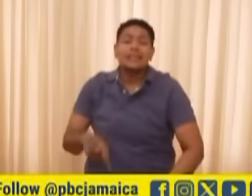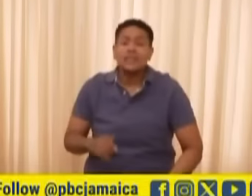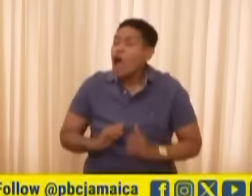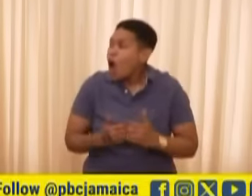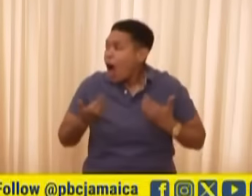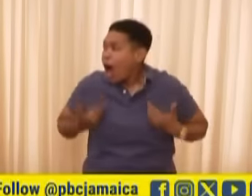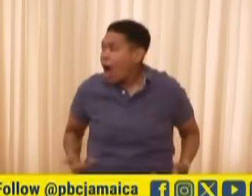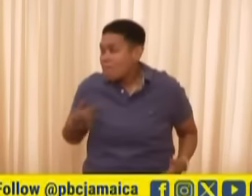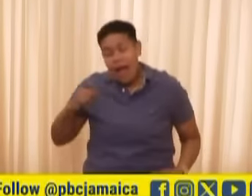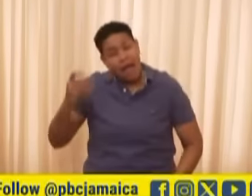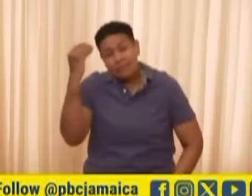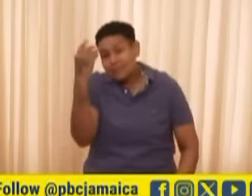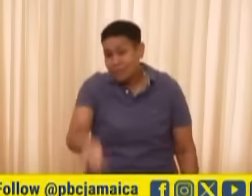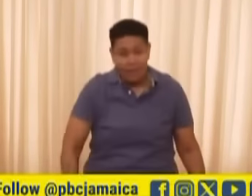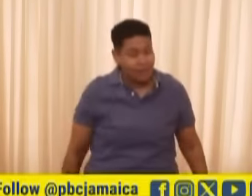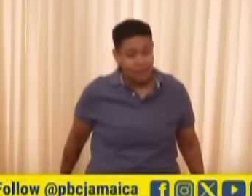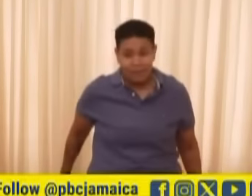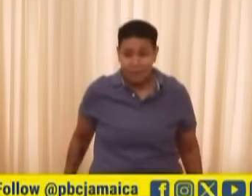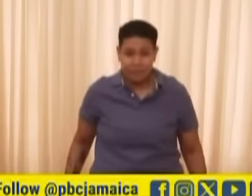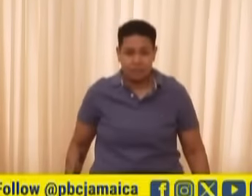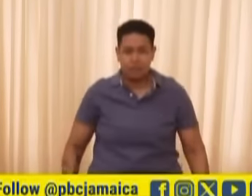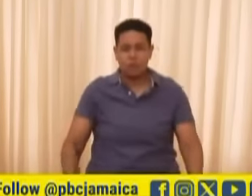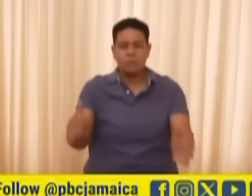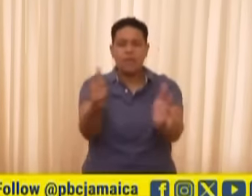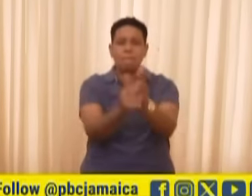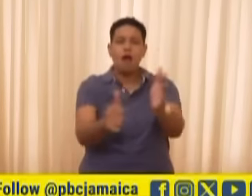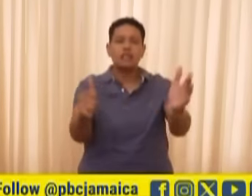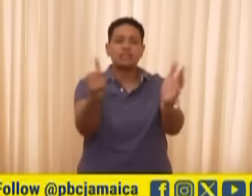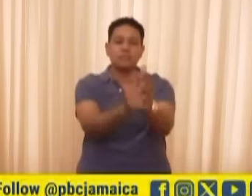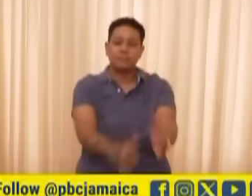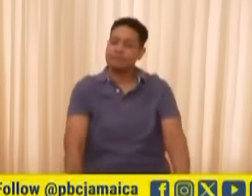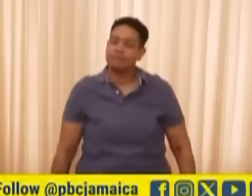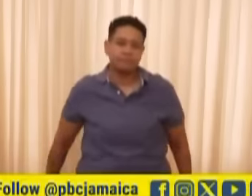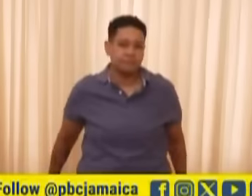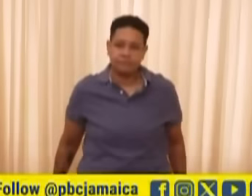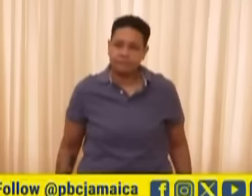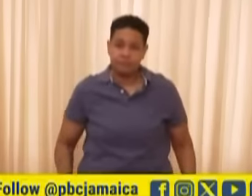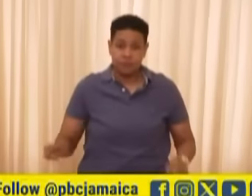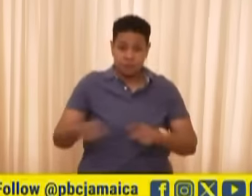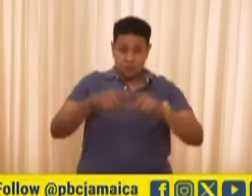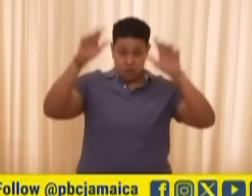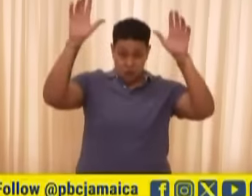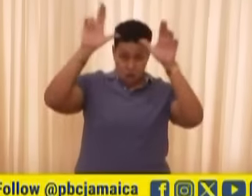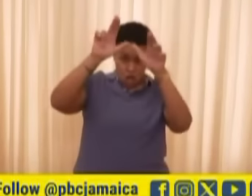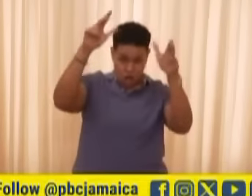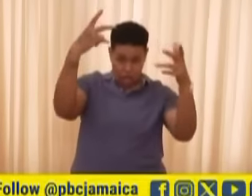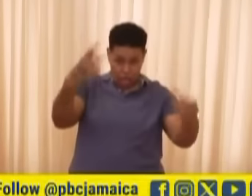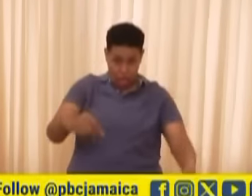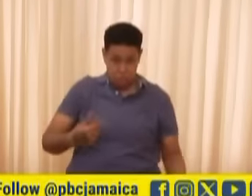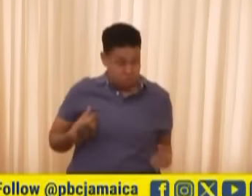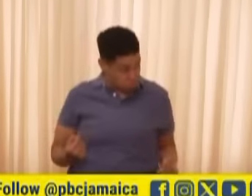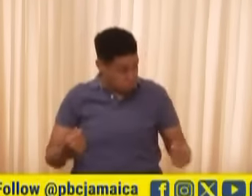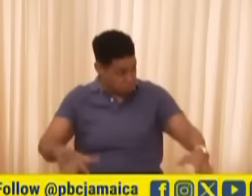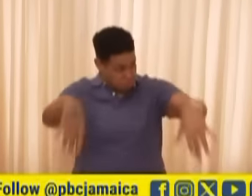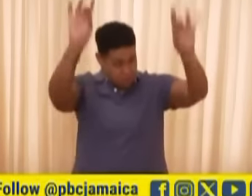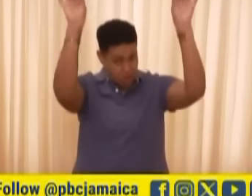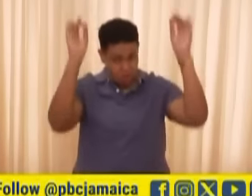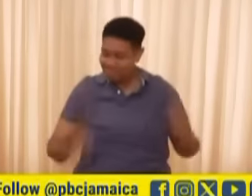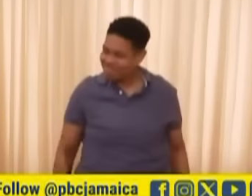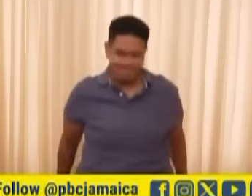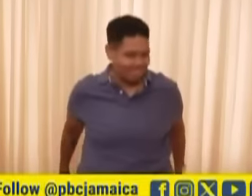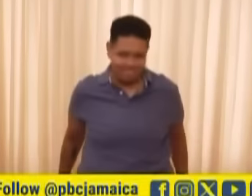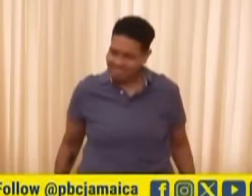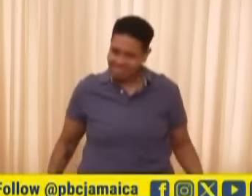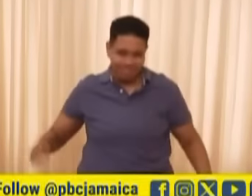am. It is going to be impossible when the event comes, after all the